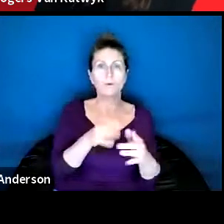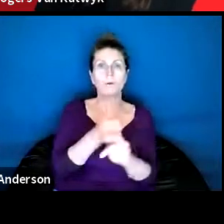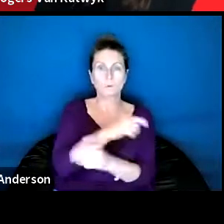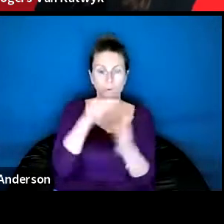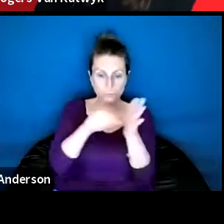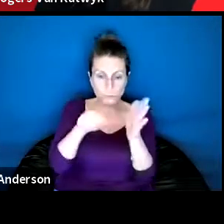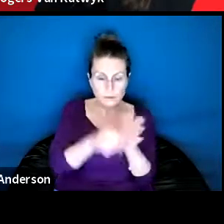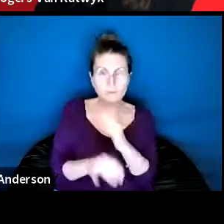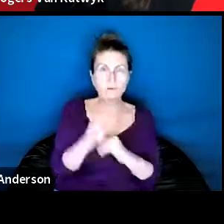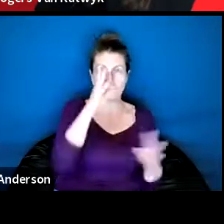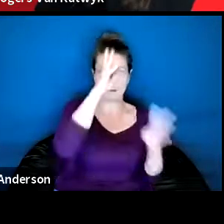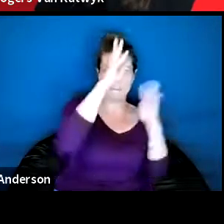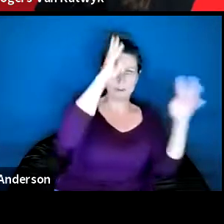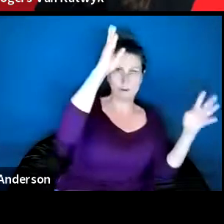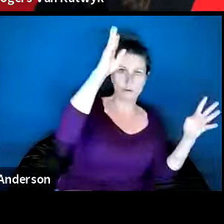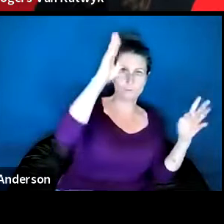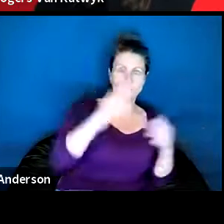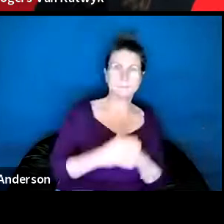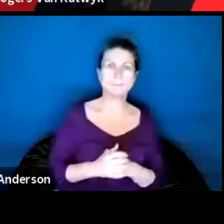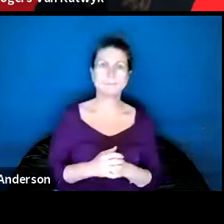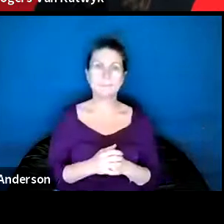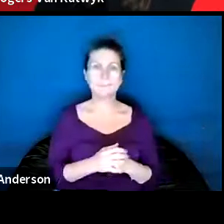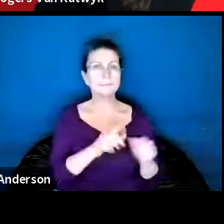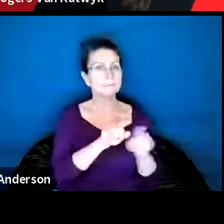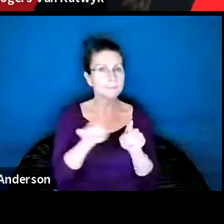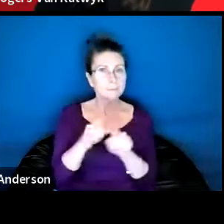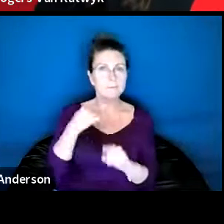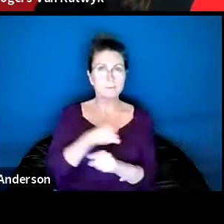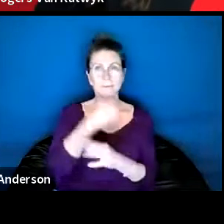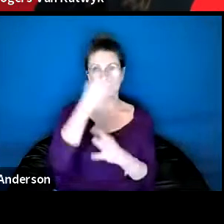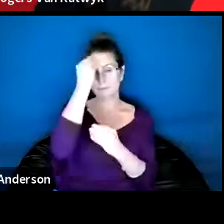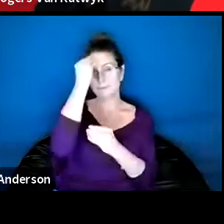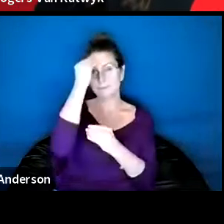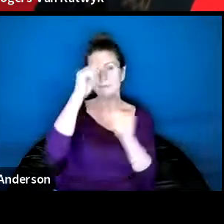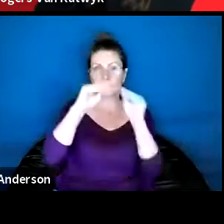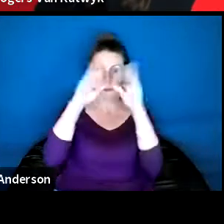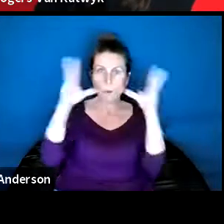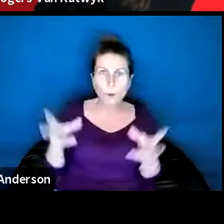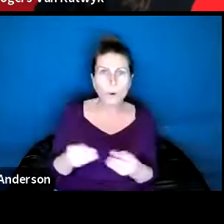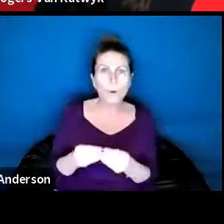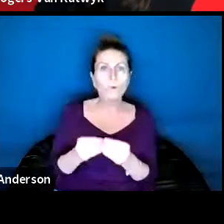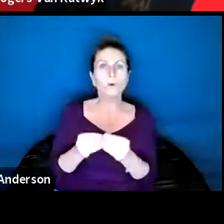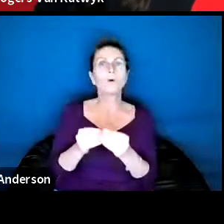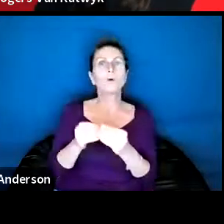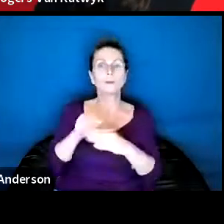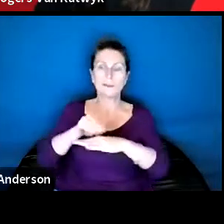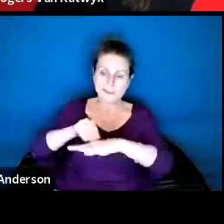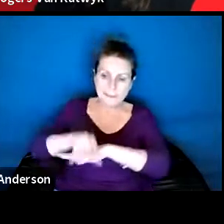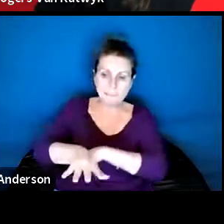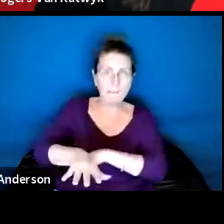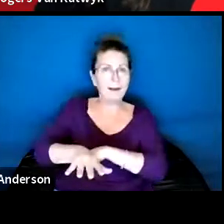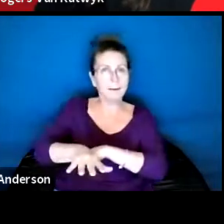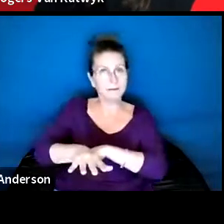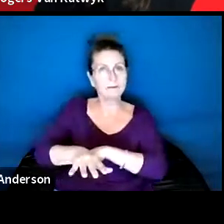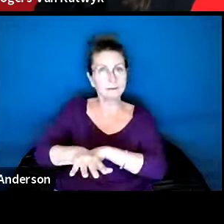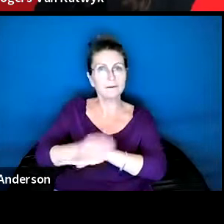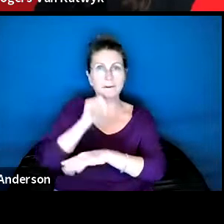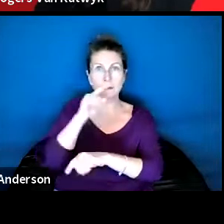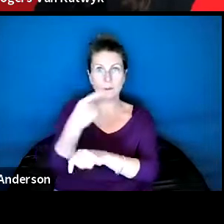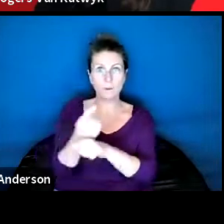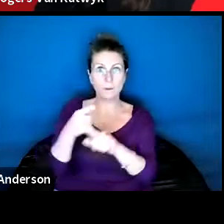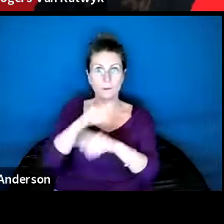and innovation. We are also taking into account the global nature of AMR and the impact that the national and